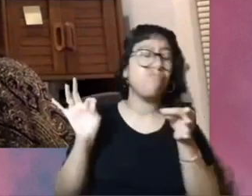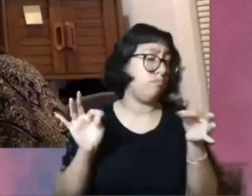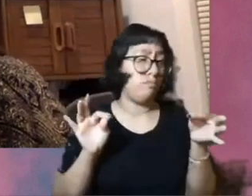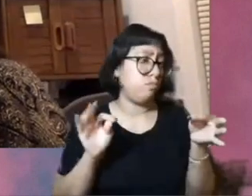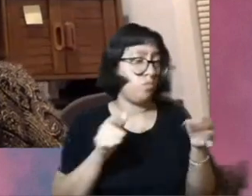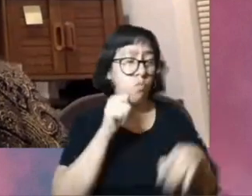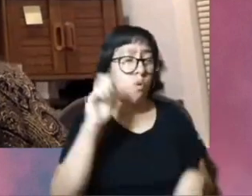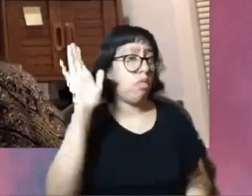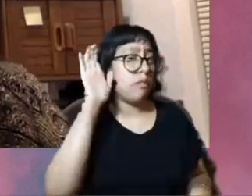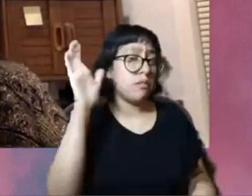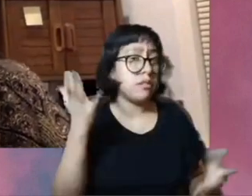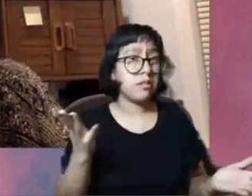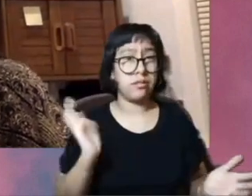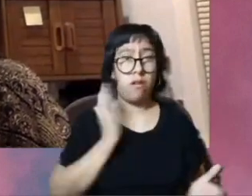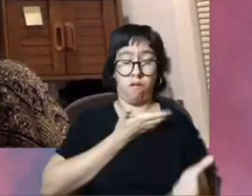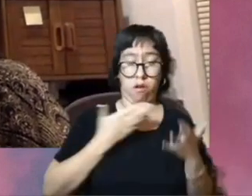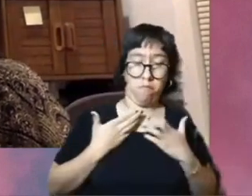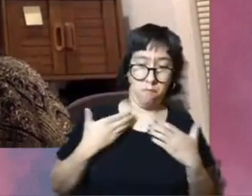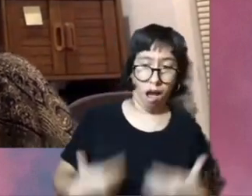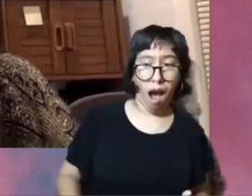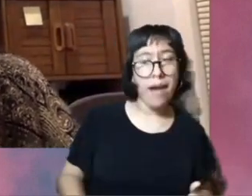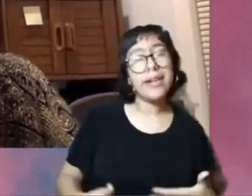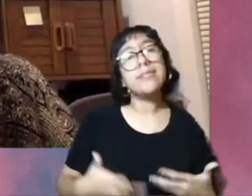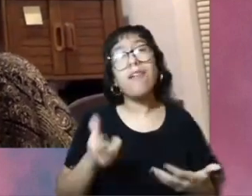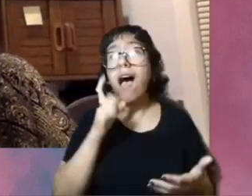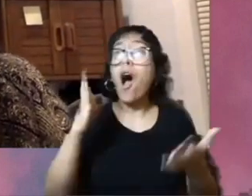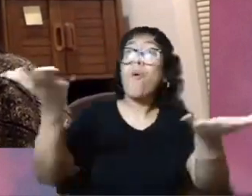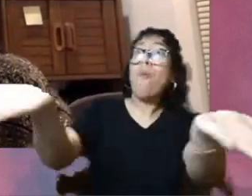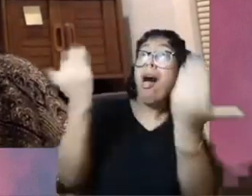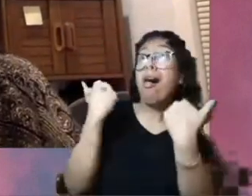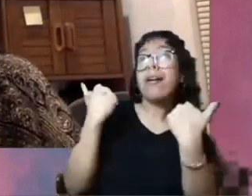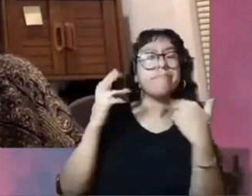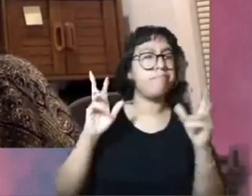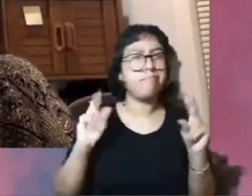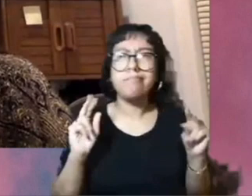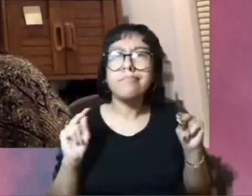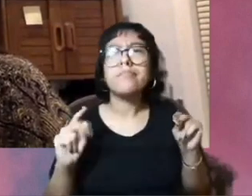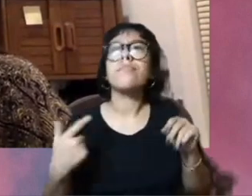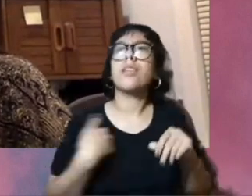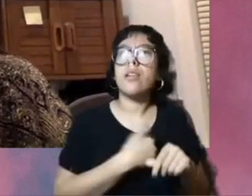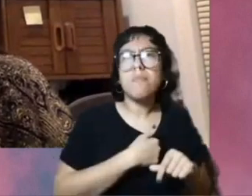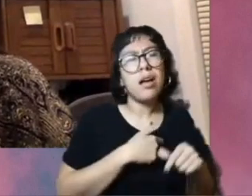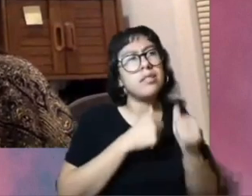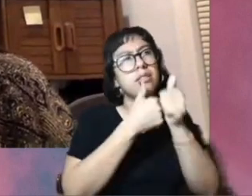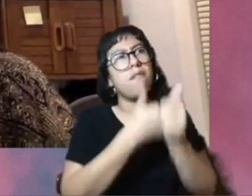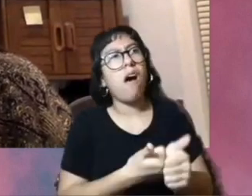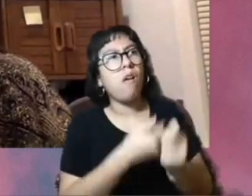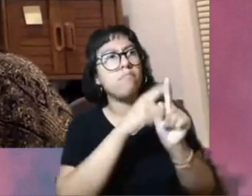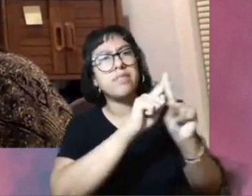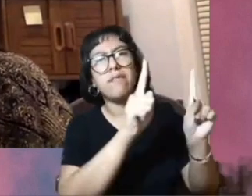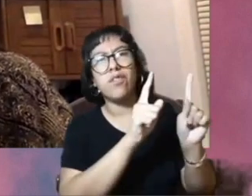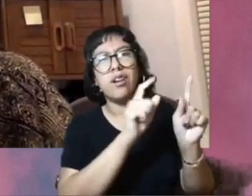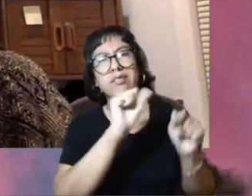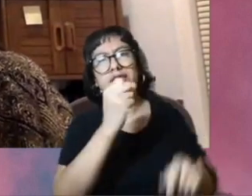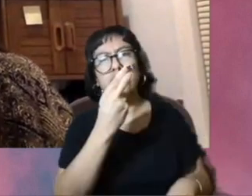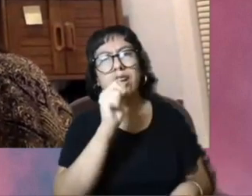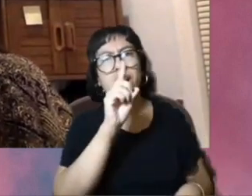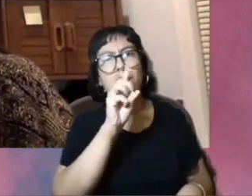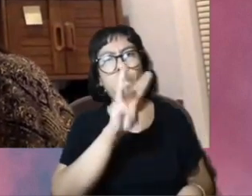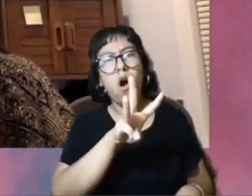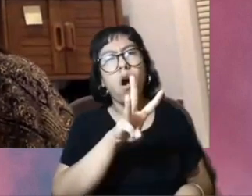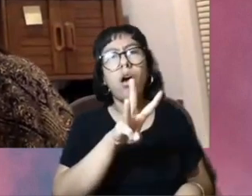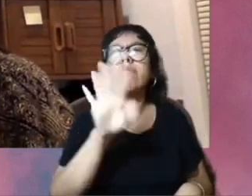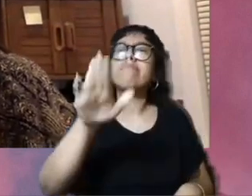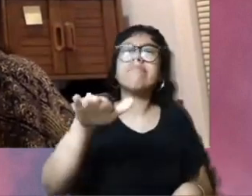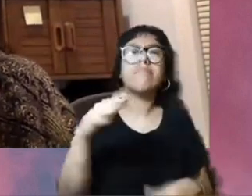see. Our bodies are not the welcome mat, though we were raised to bend to another shadow. Instead, call